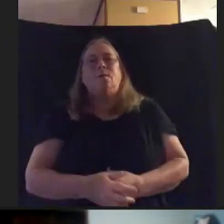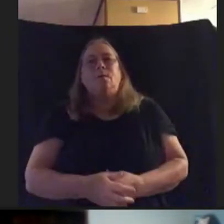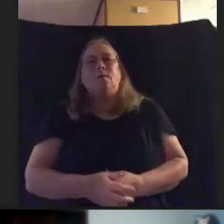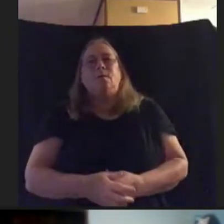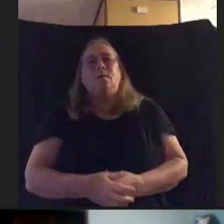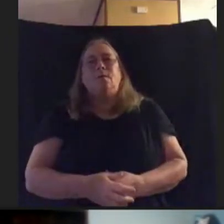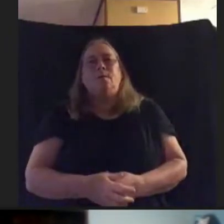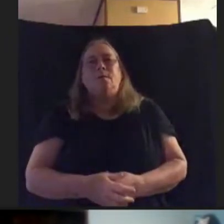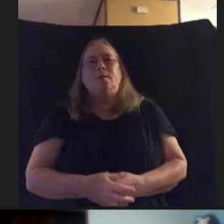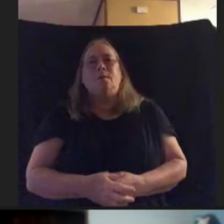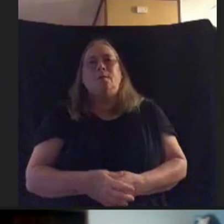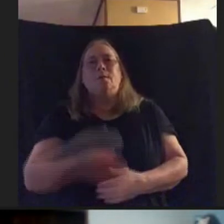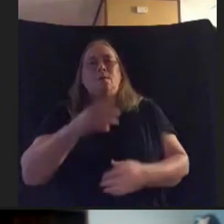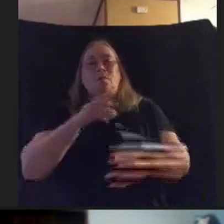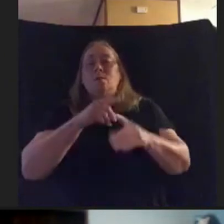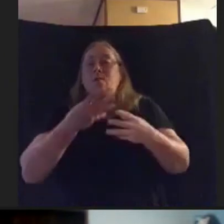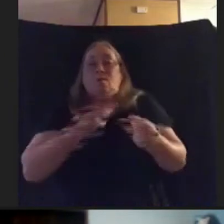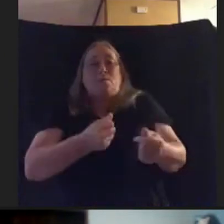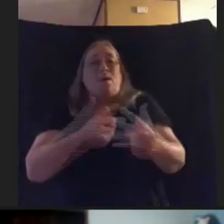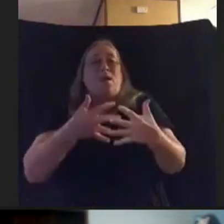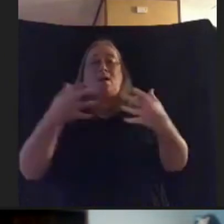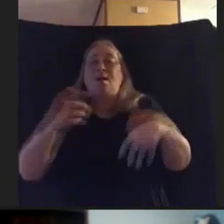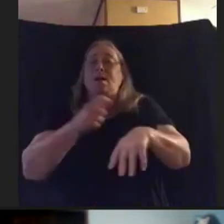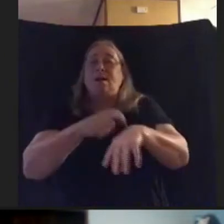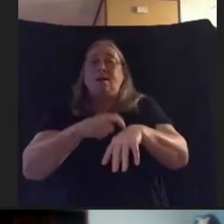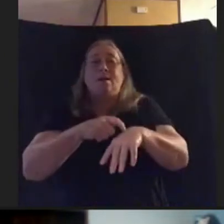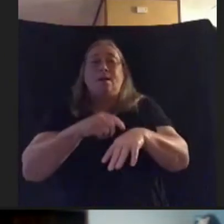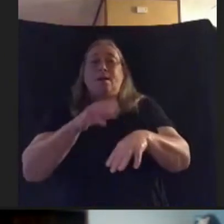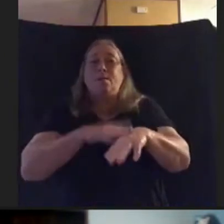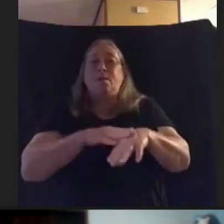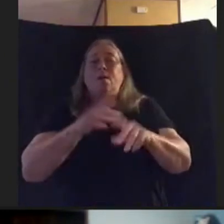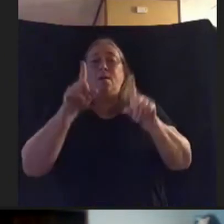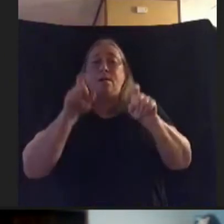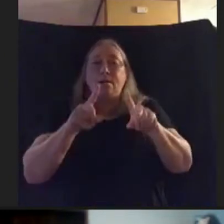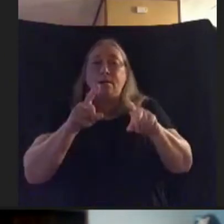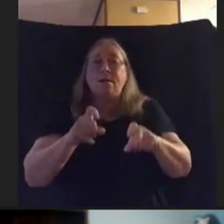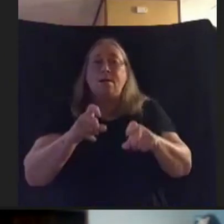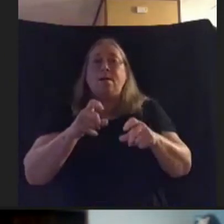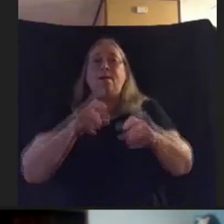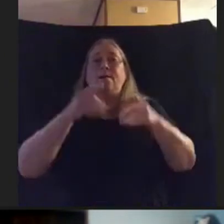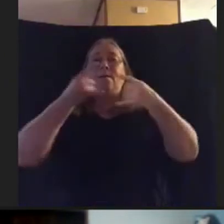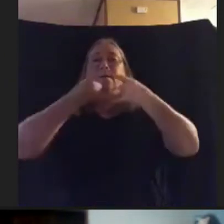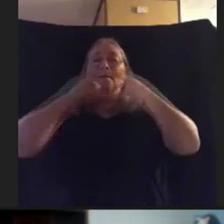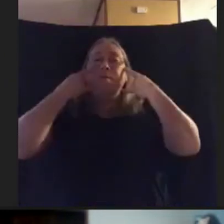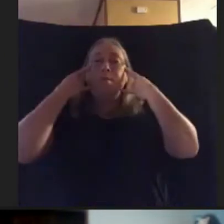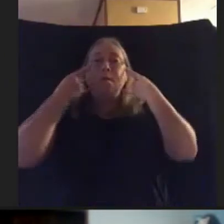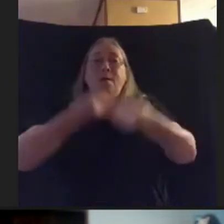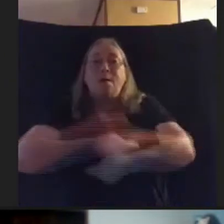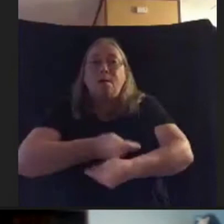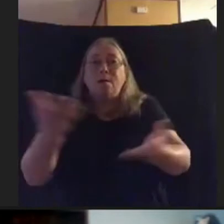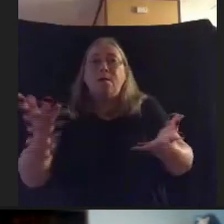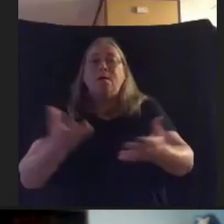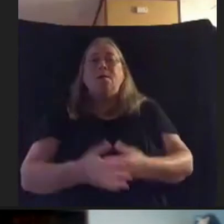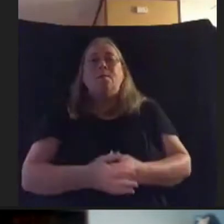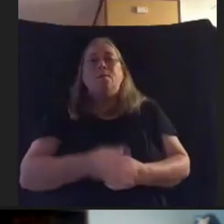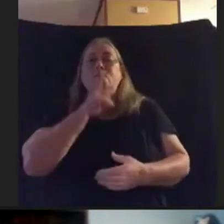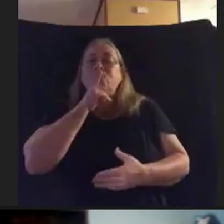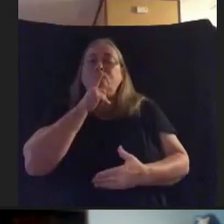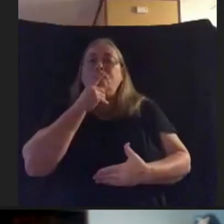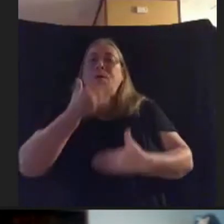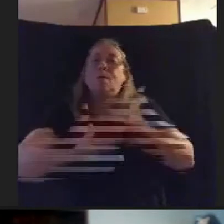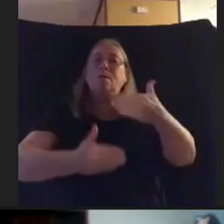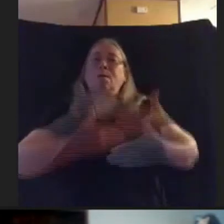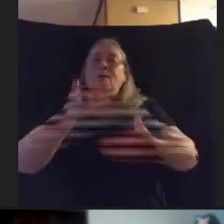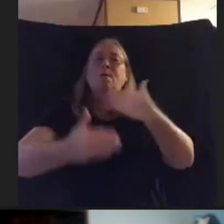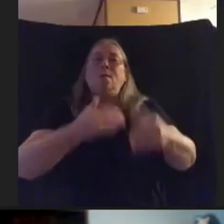unit that spent a lot of time on this with doing testing and also providing masks and other materials. So it's an ongoing work, but we have a whole unit